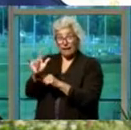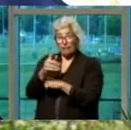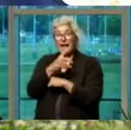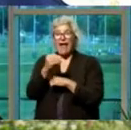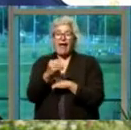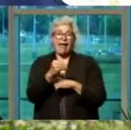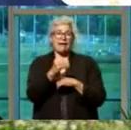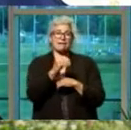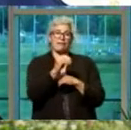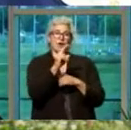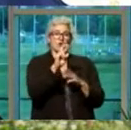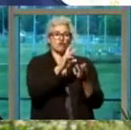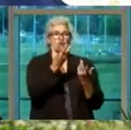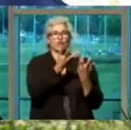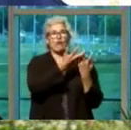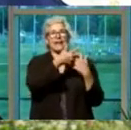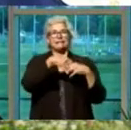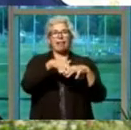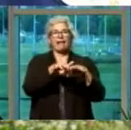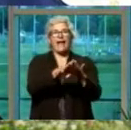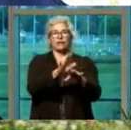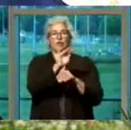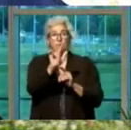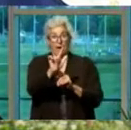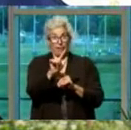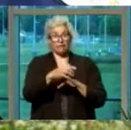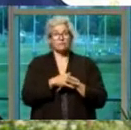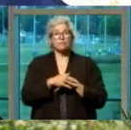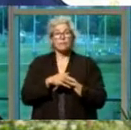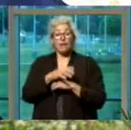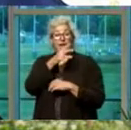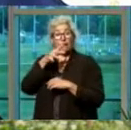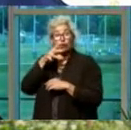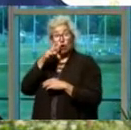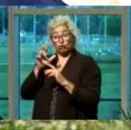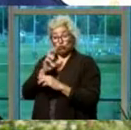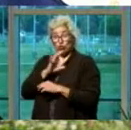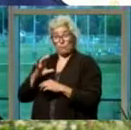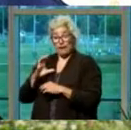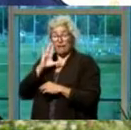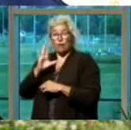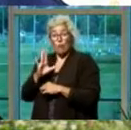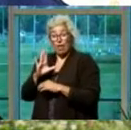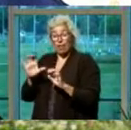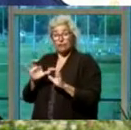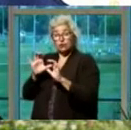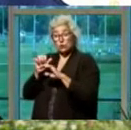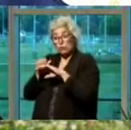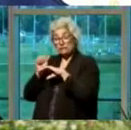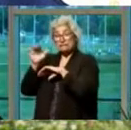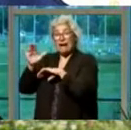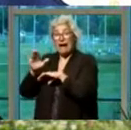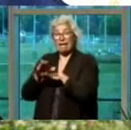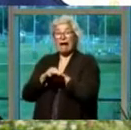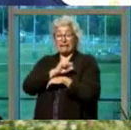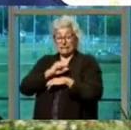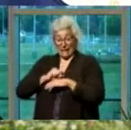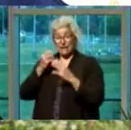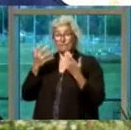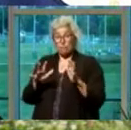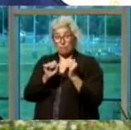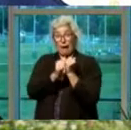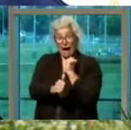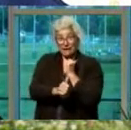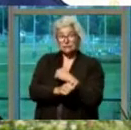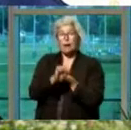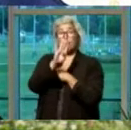Bill. The House of Representatives Agricultural Committee will soon do a markup of a Senate-passed bipartisan bill